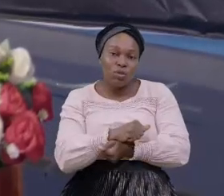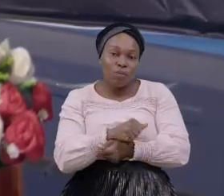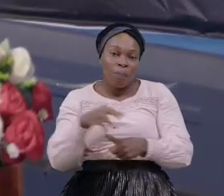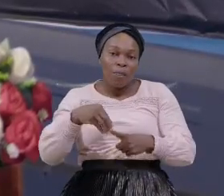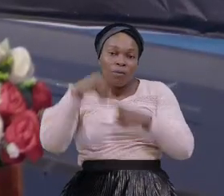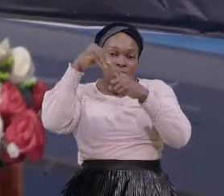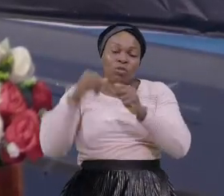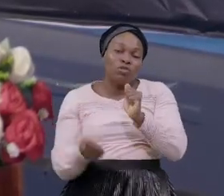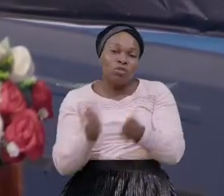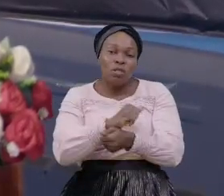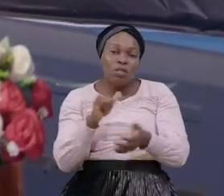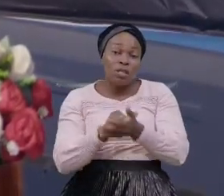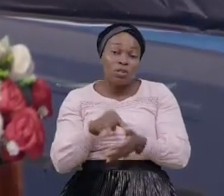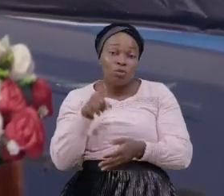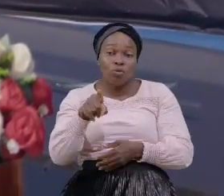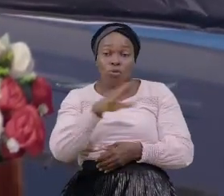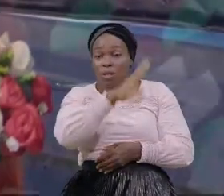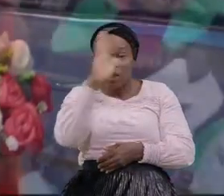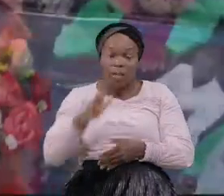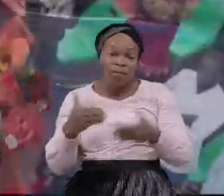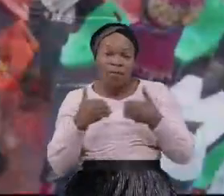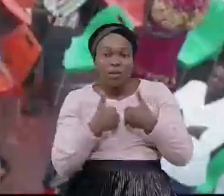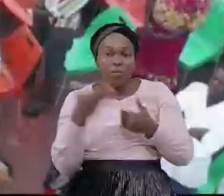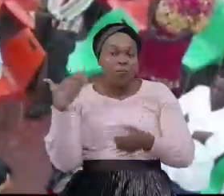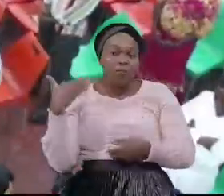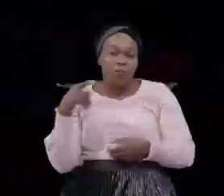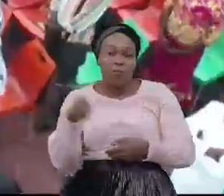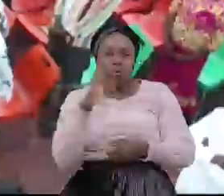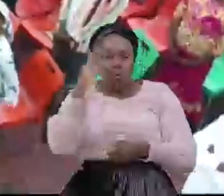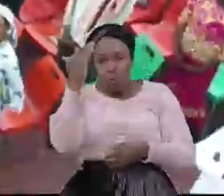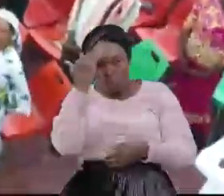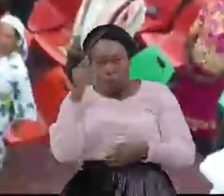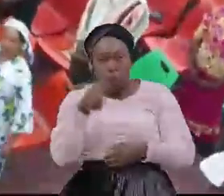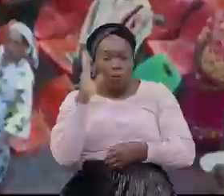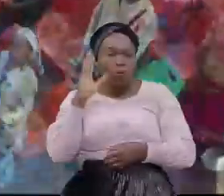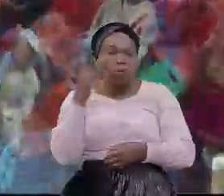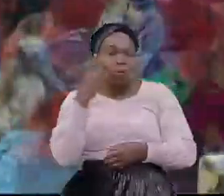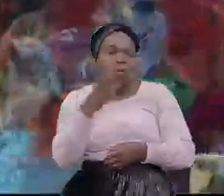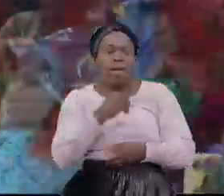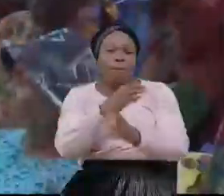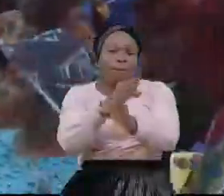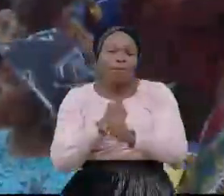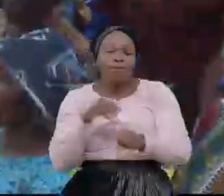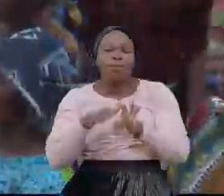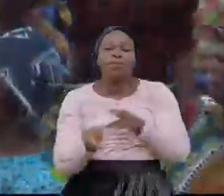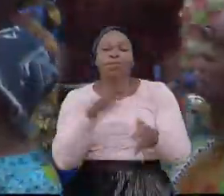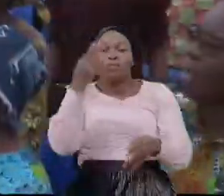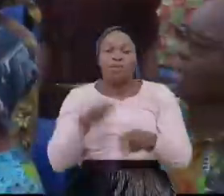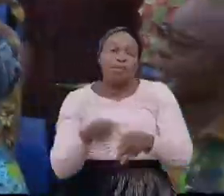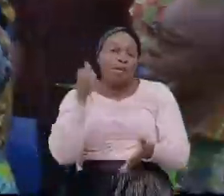today, you will see today, you will possess in Jesus' name.